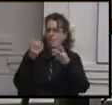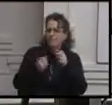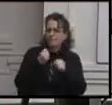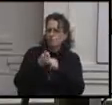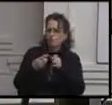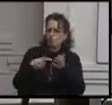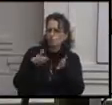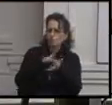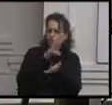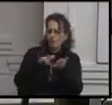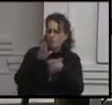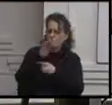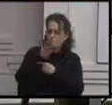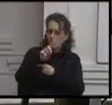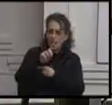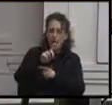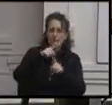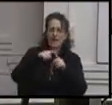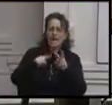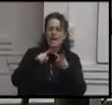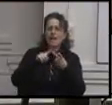and maintenance expense.